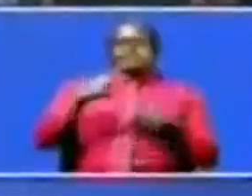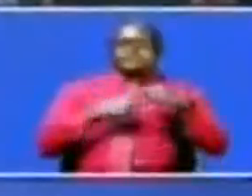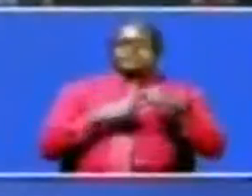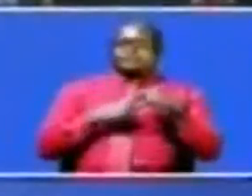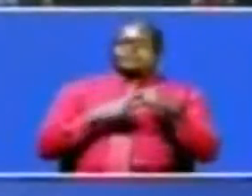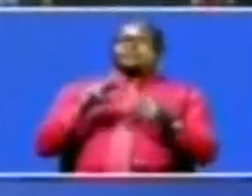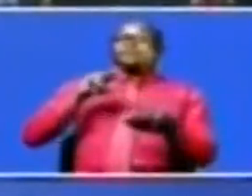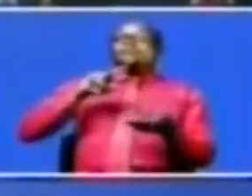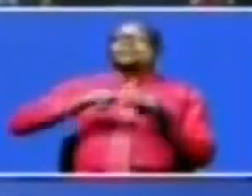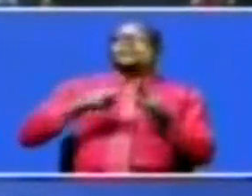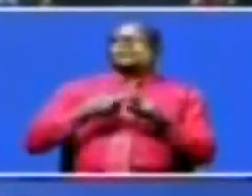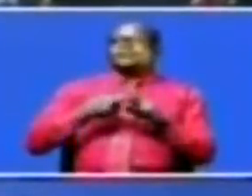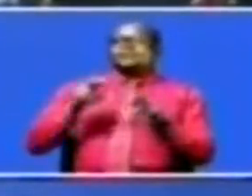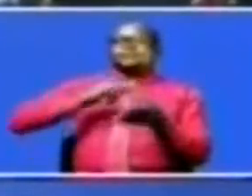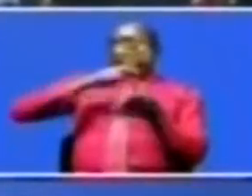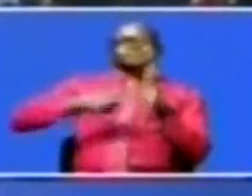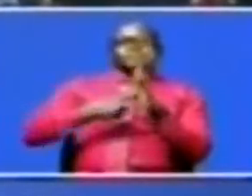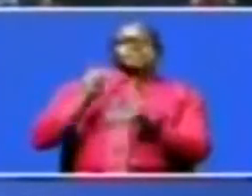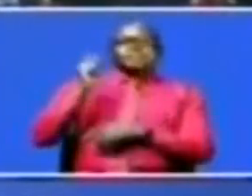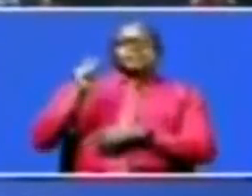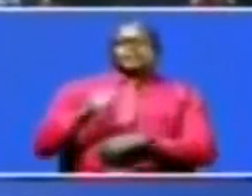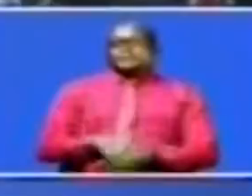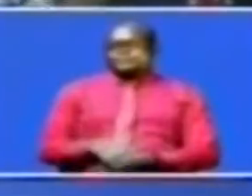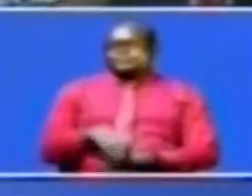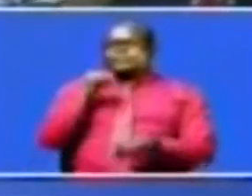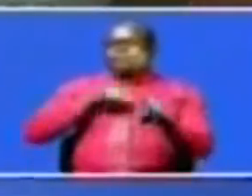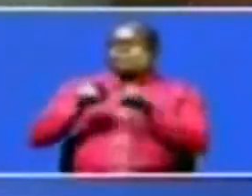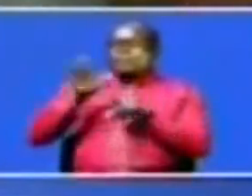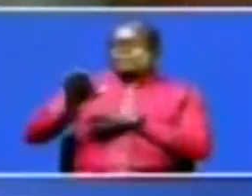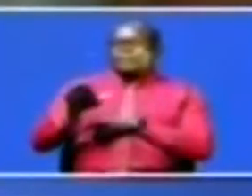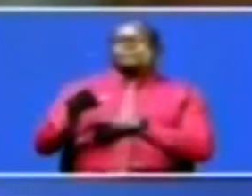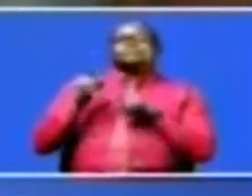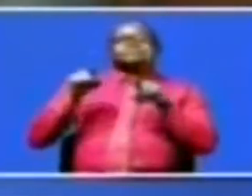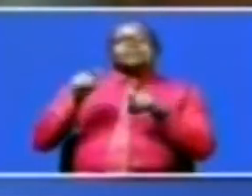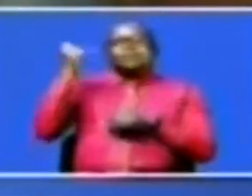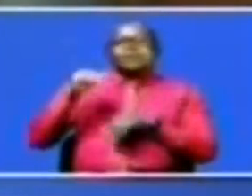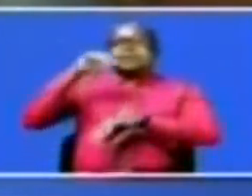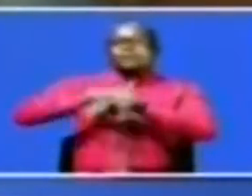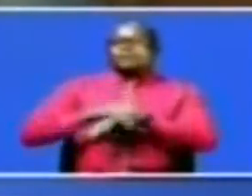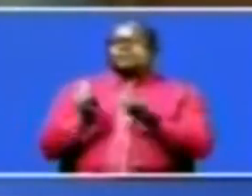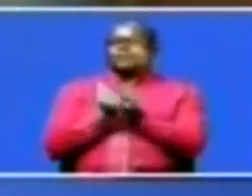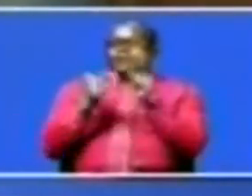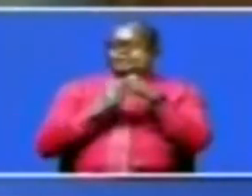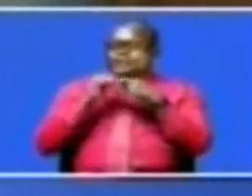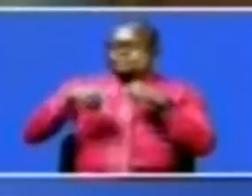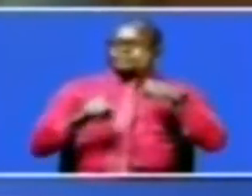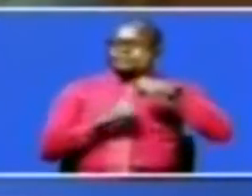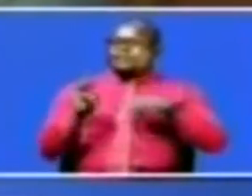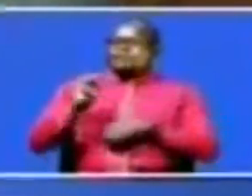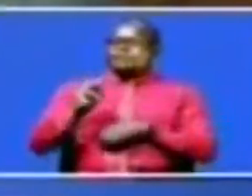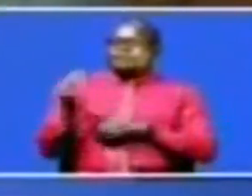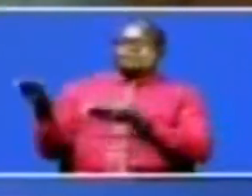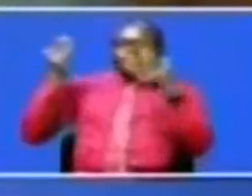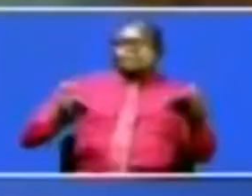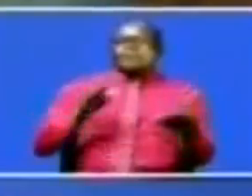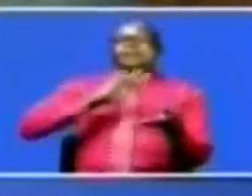counts relating to procurement of tenders. The MP and his brother Patrick Wairungi are accused of receiving 19.6 million shillings for